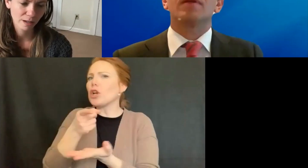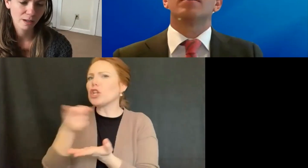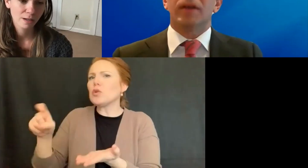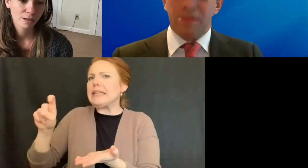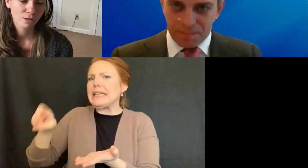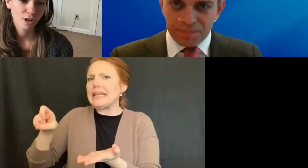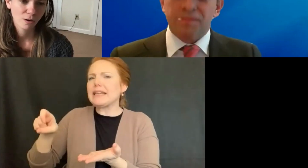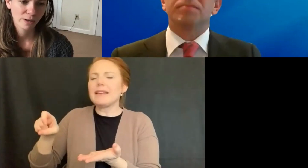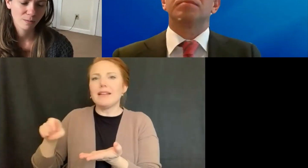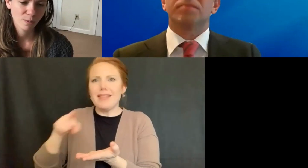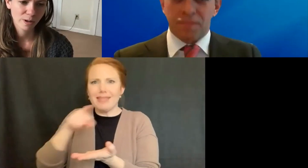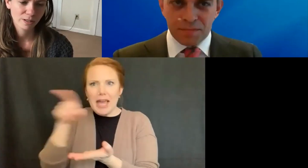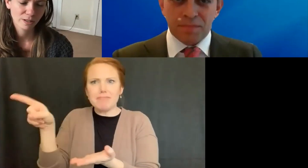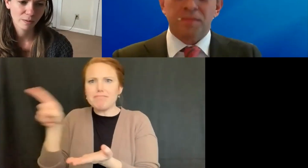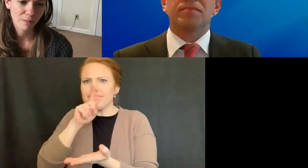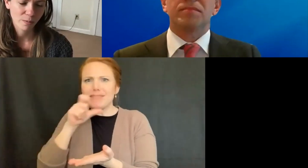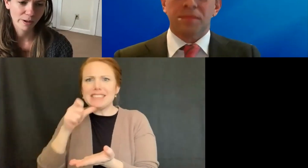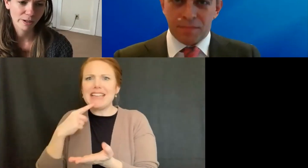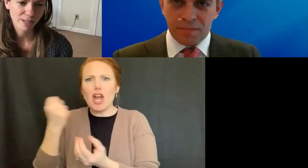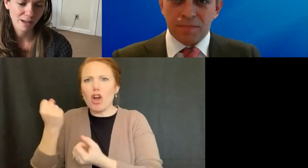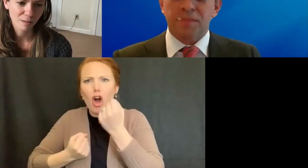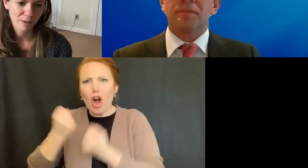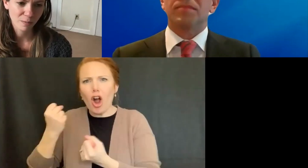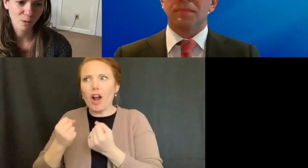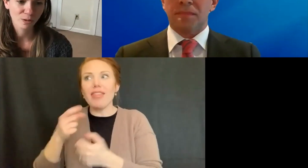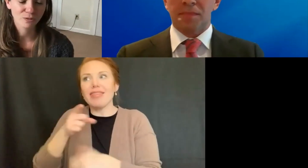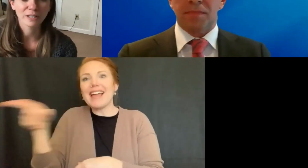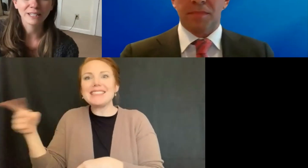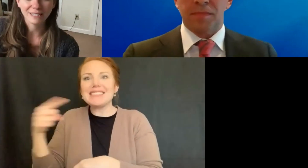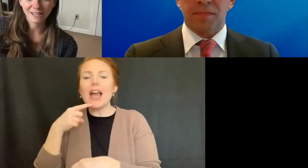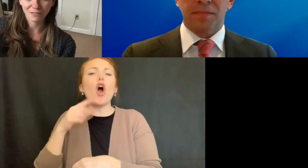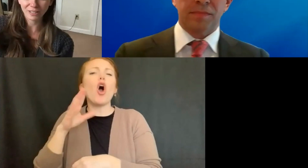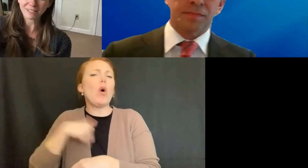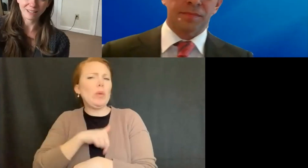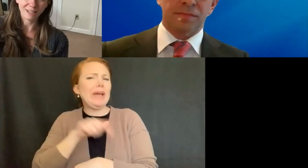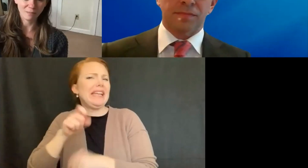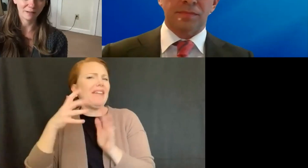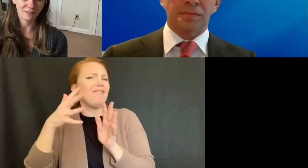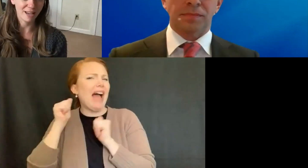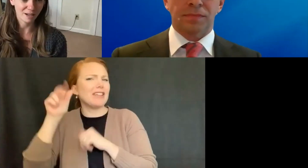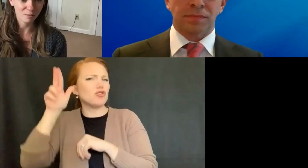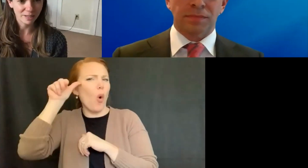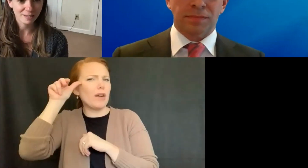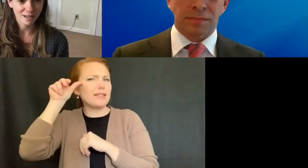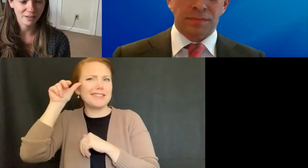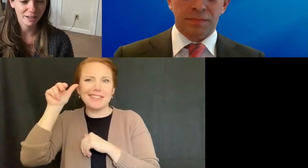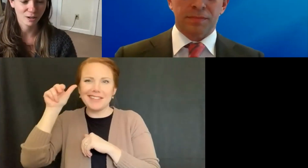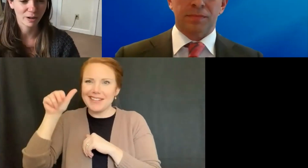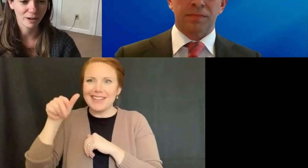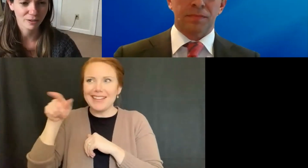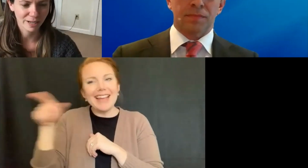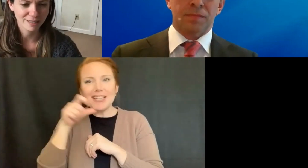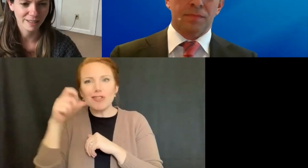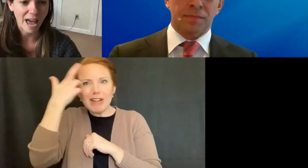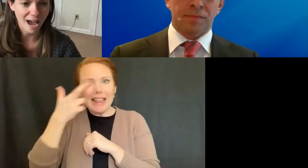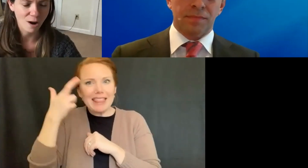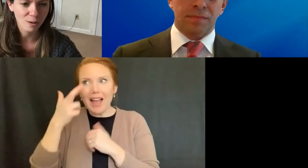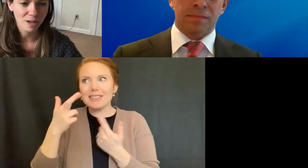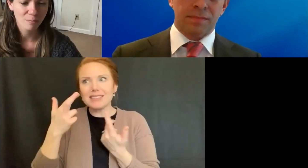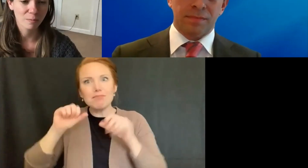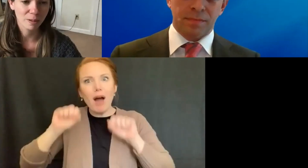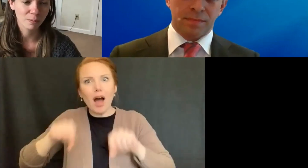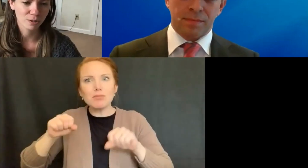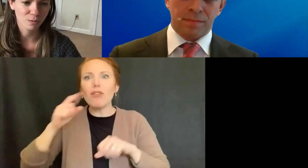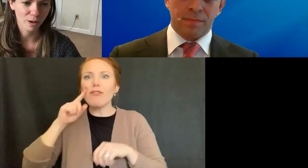horses. So it's important to remember when you're telling people, it's really easy to get really excited about the tech piece of it or whatever it is, the